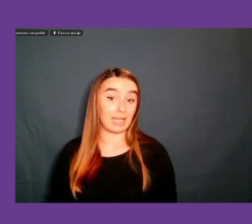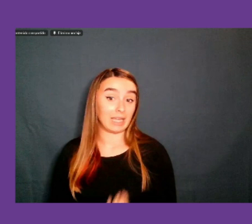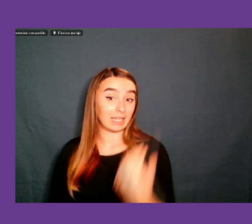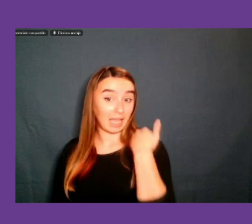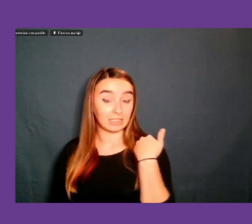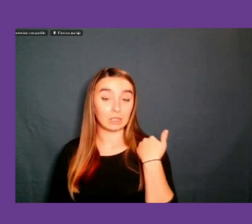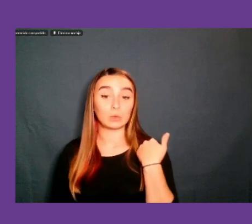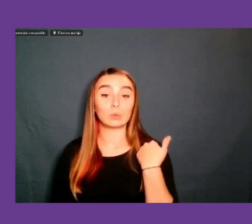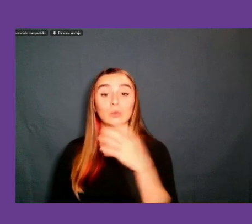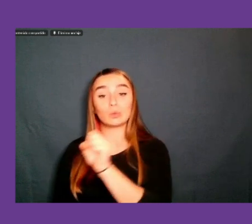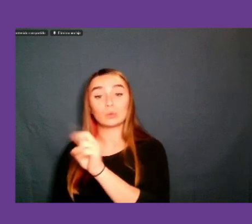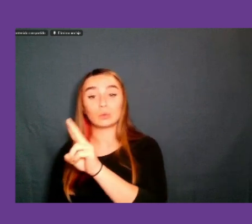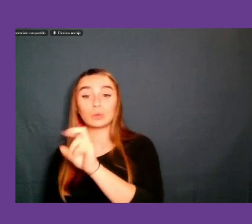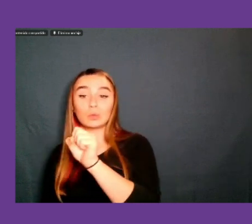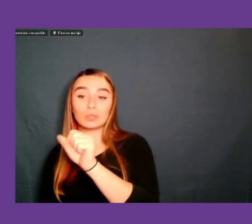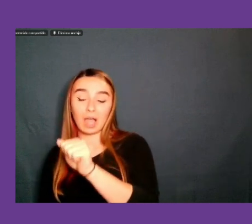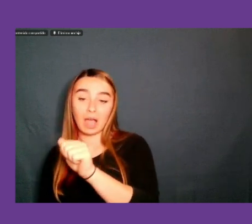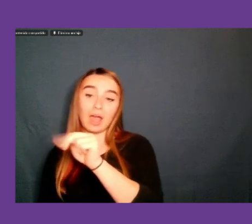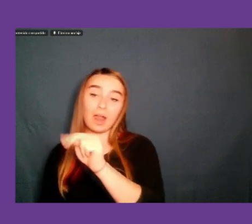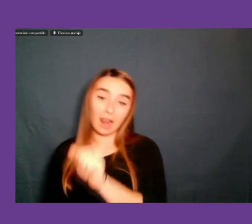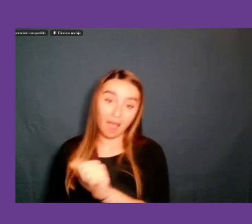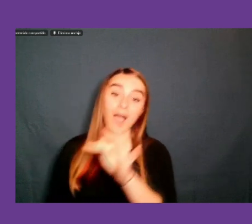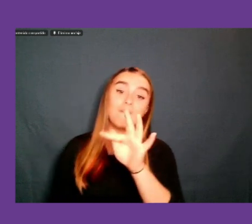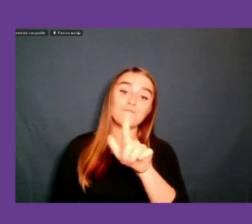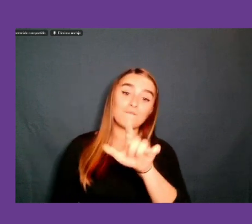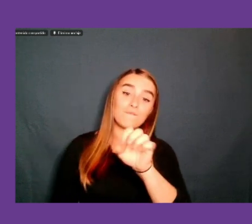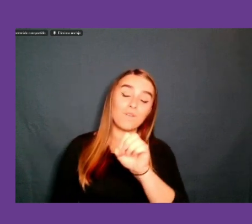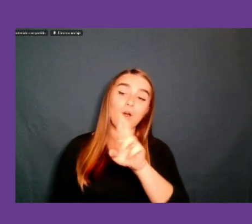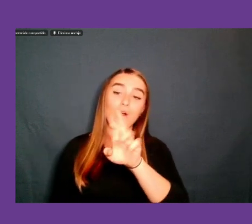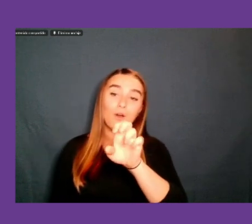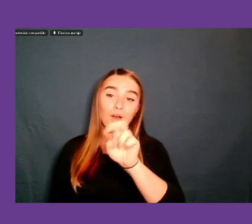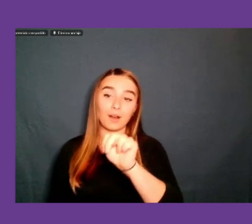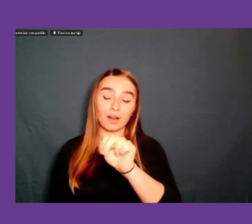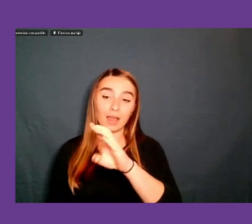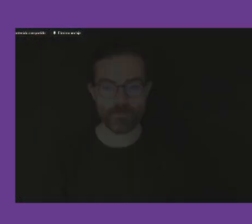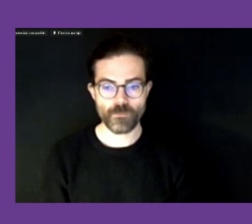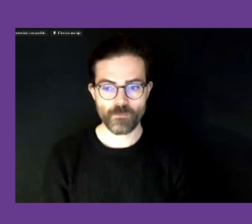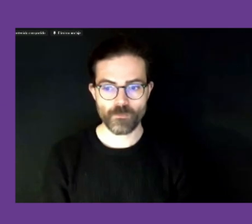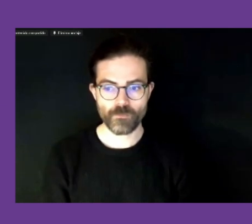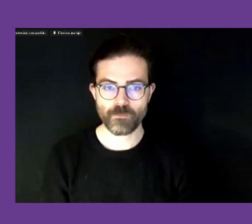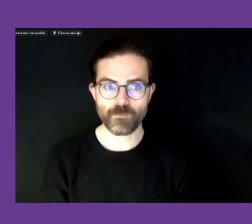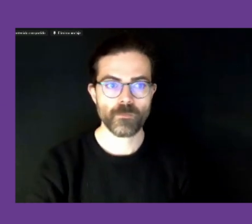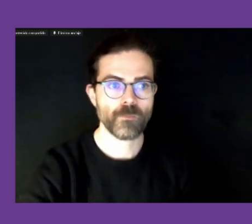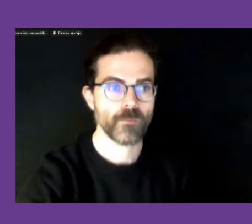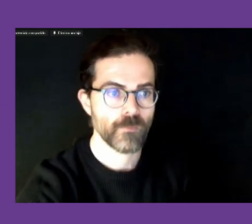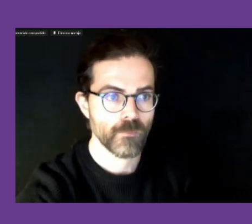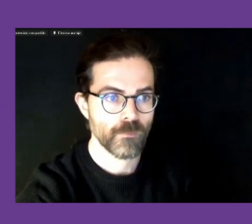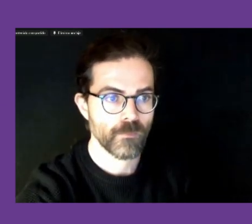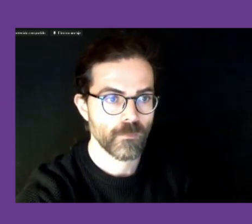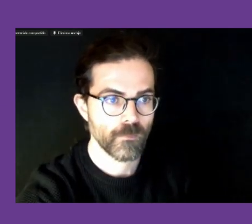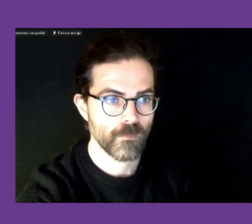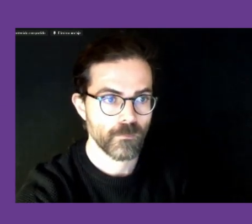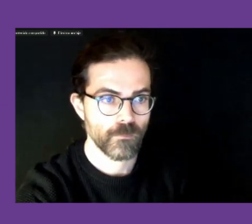Susana, Florent, and the other persons inside of the management of those technical committees were discussing this specific